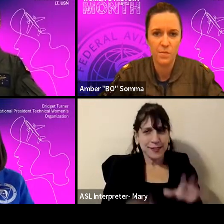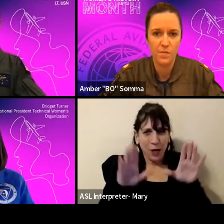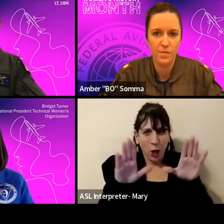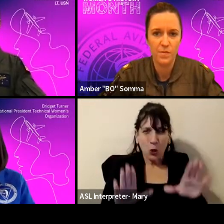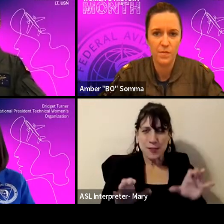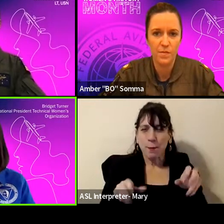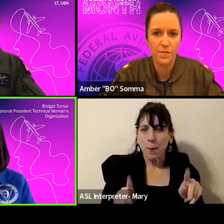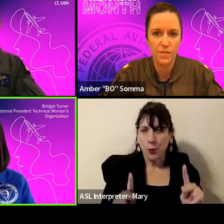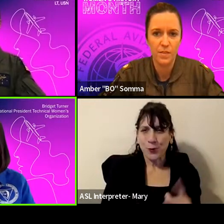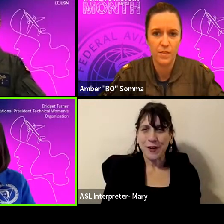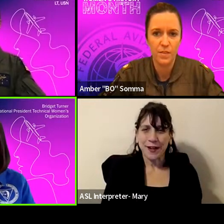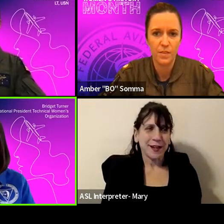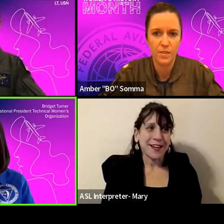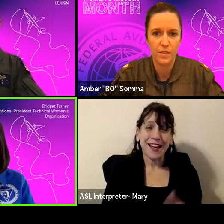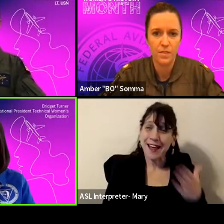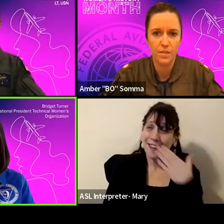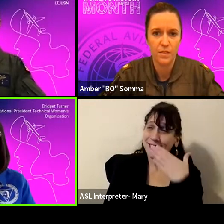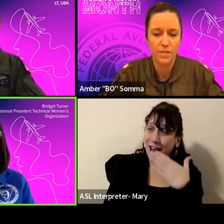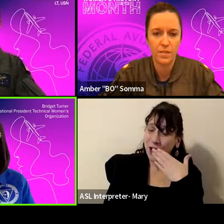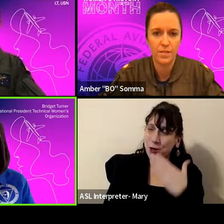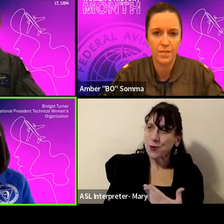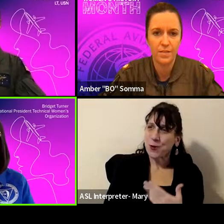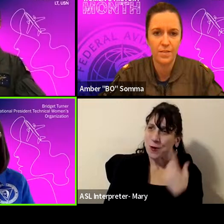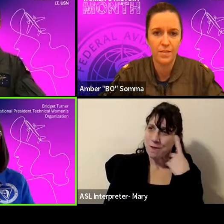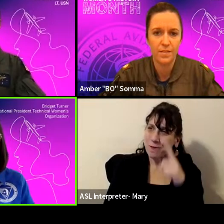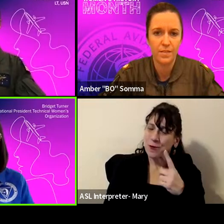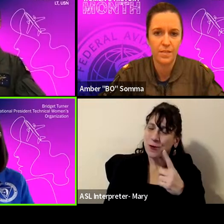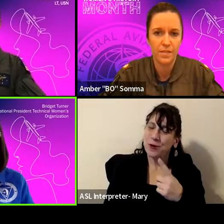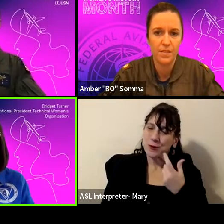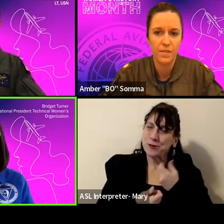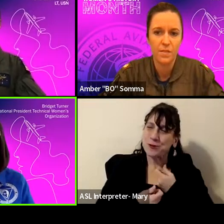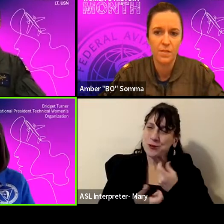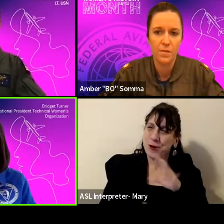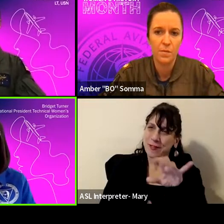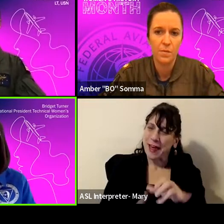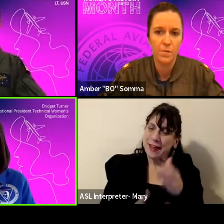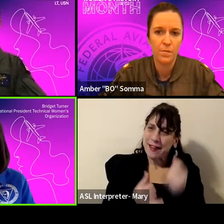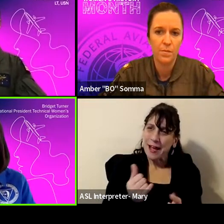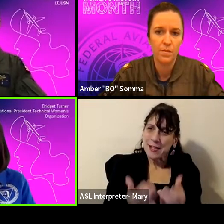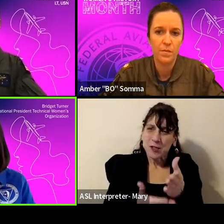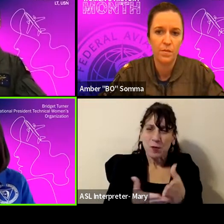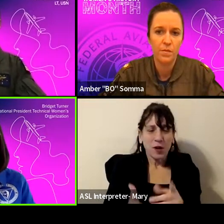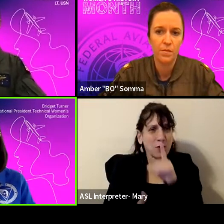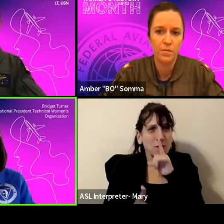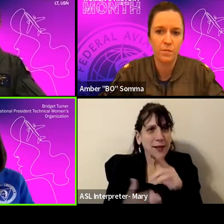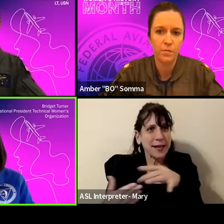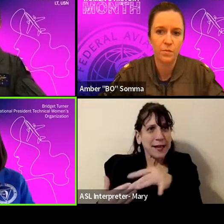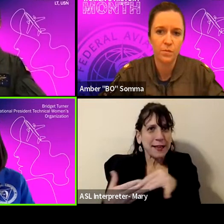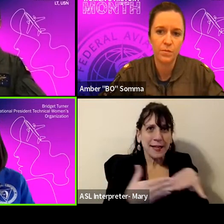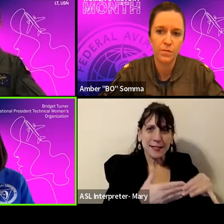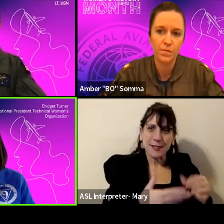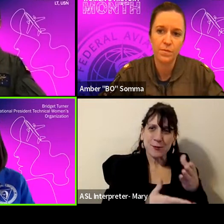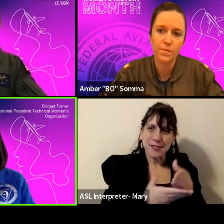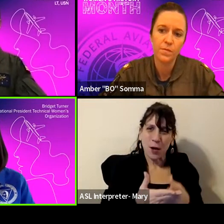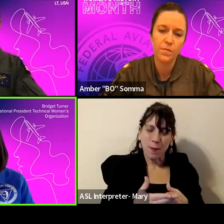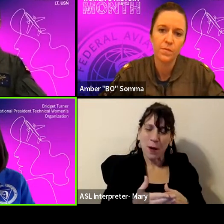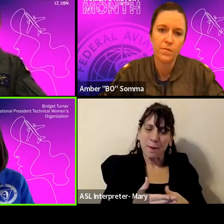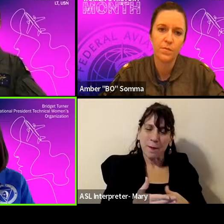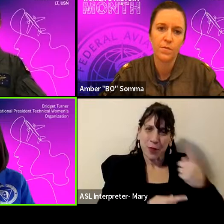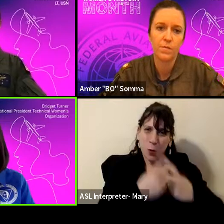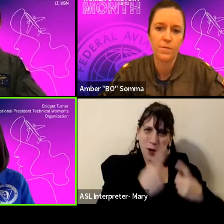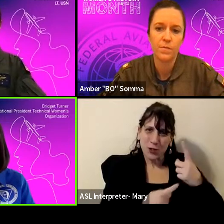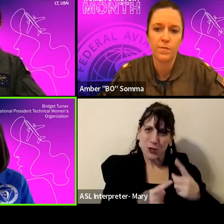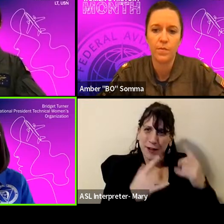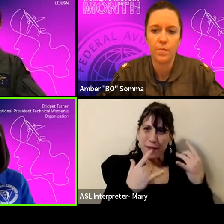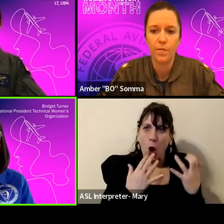opportunity. Thank you. That actually, thank you for sharing that last bit, because that actually leads us into some of the questions that our audience